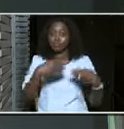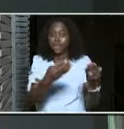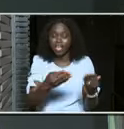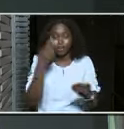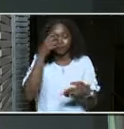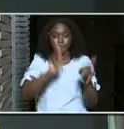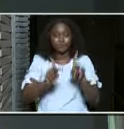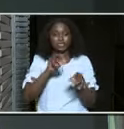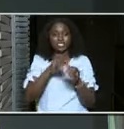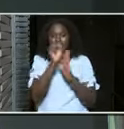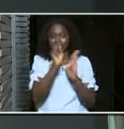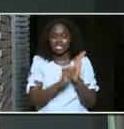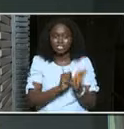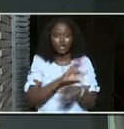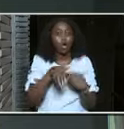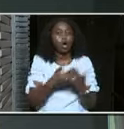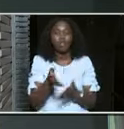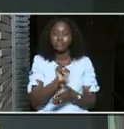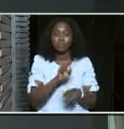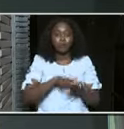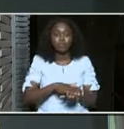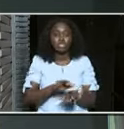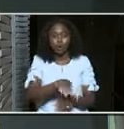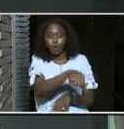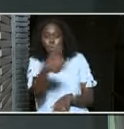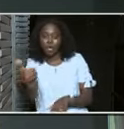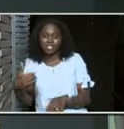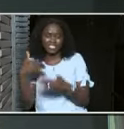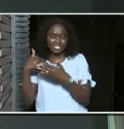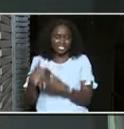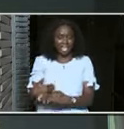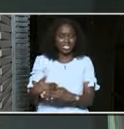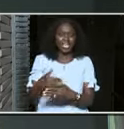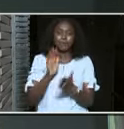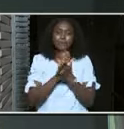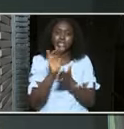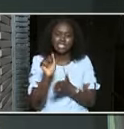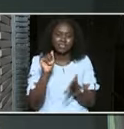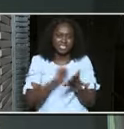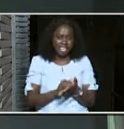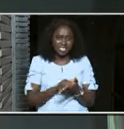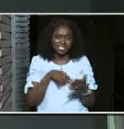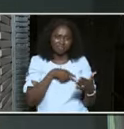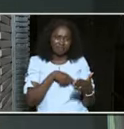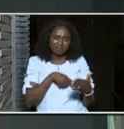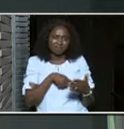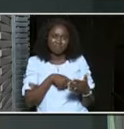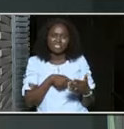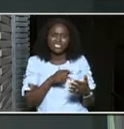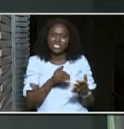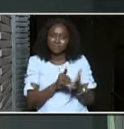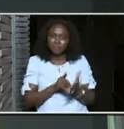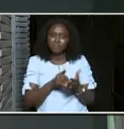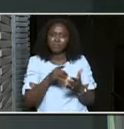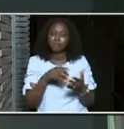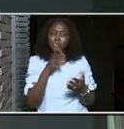it, some of them on the other side were believing that that water supply should be